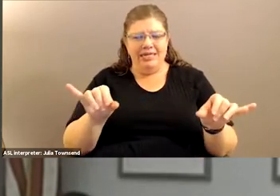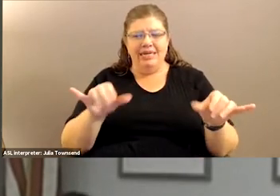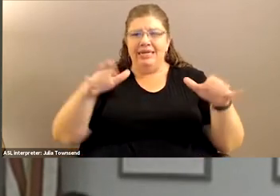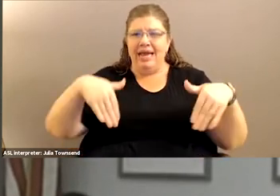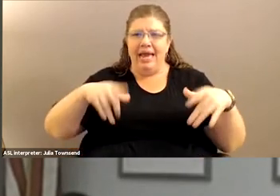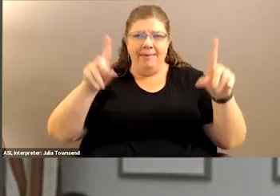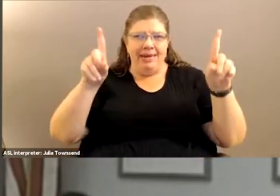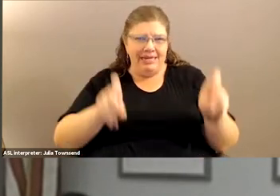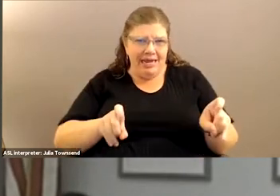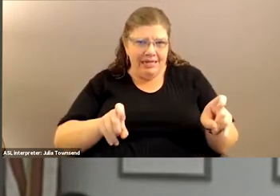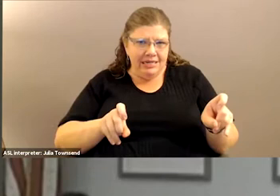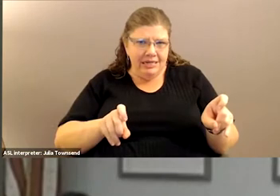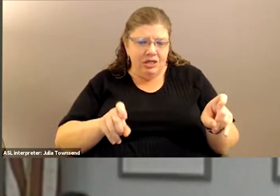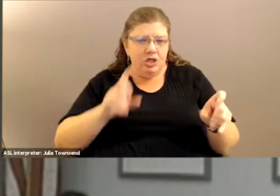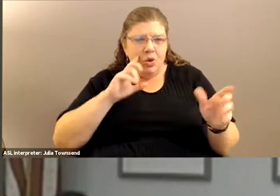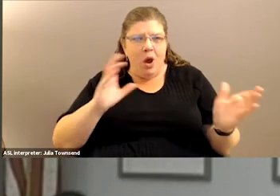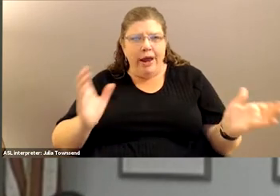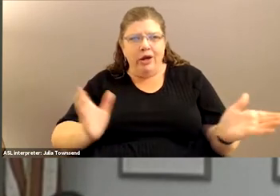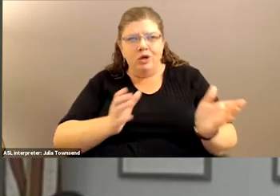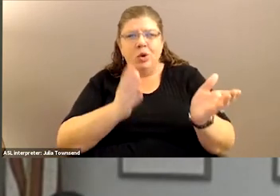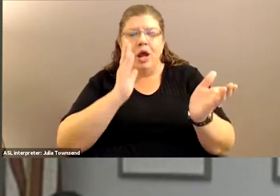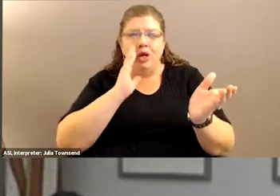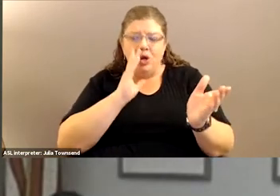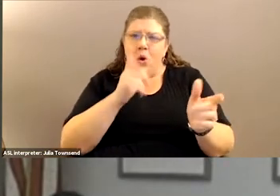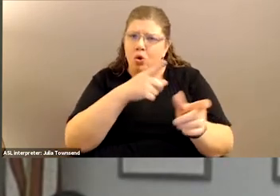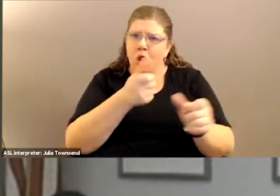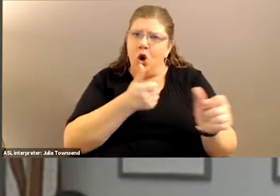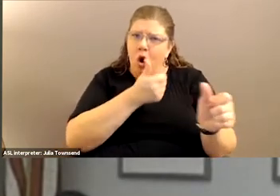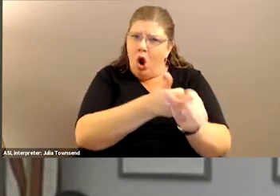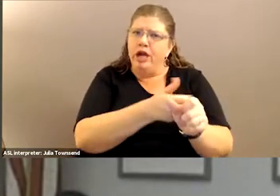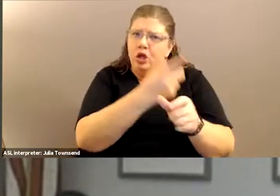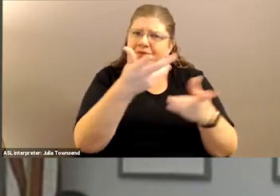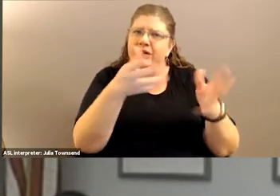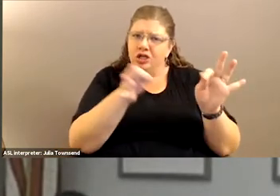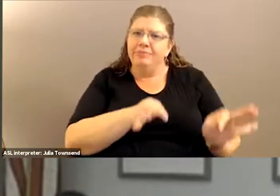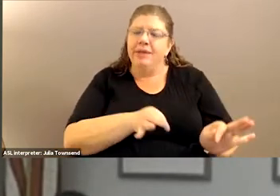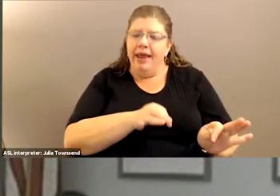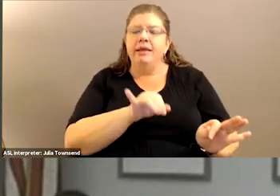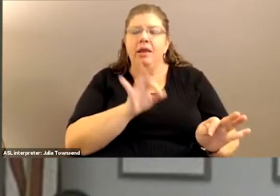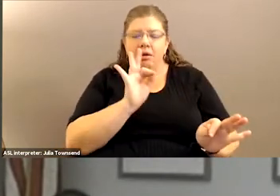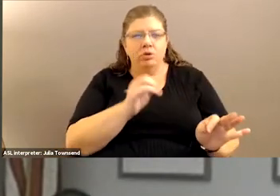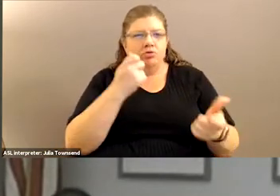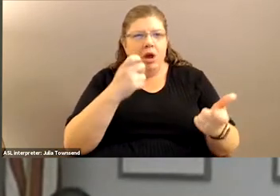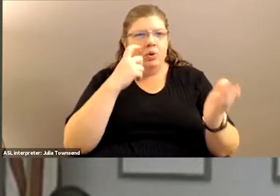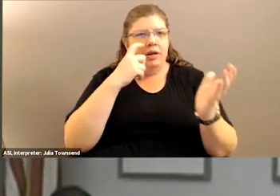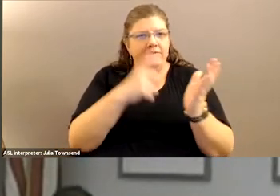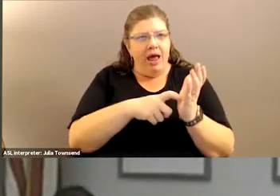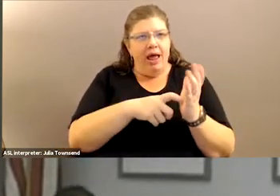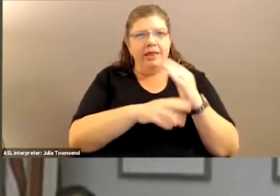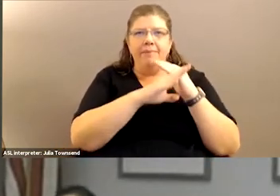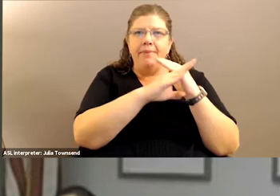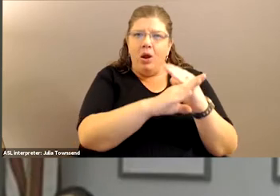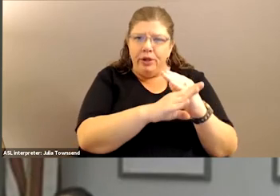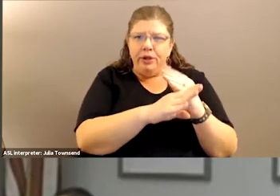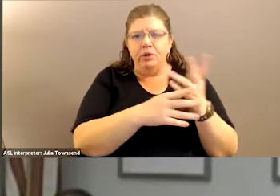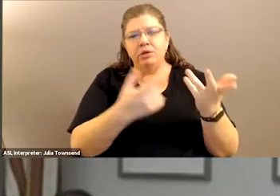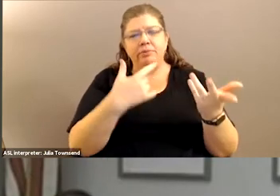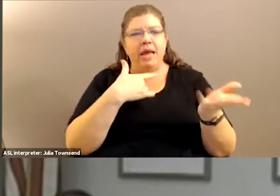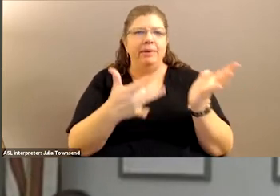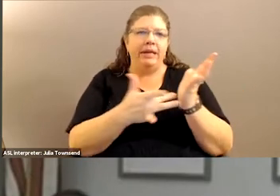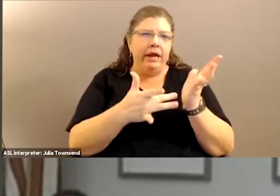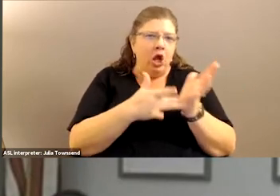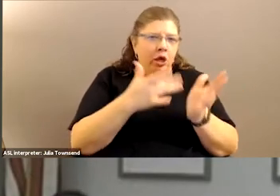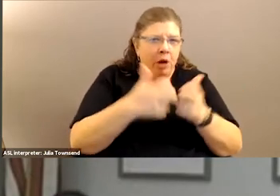tested and so i just urge you i know you're on it and you explain that to try to identify the barriers and they might be technological